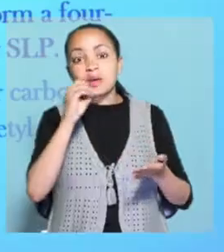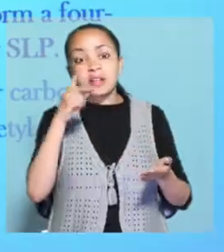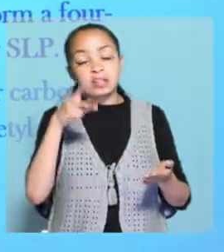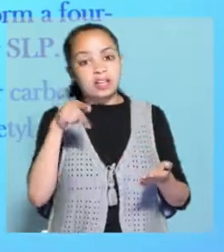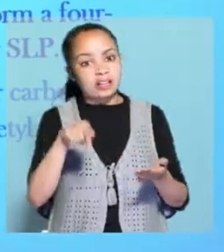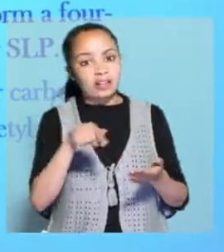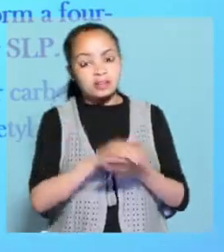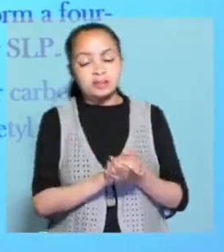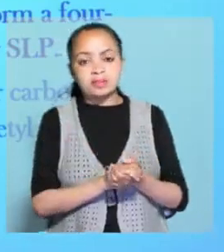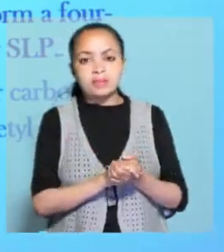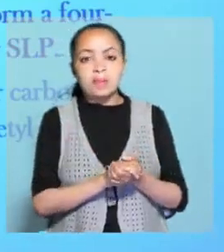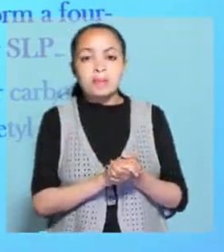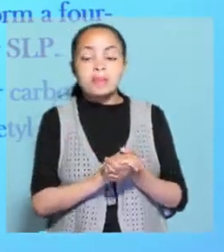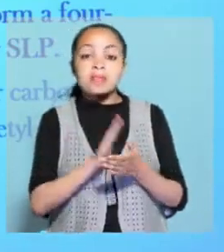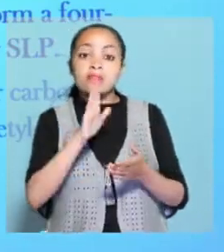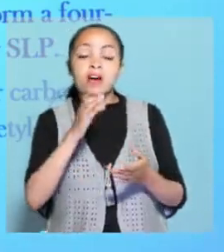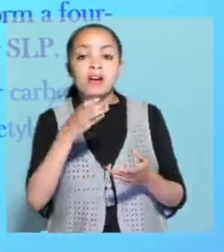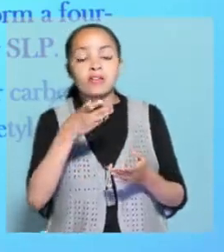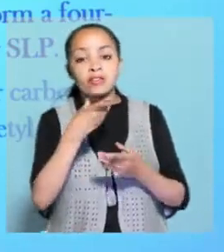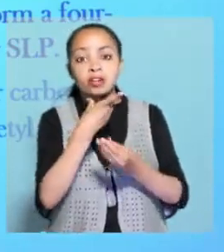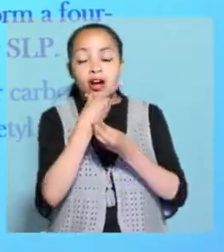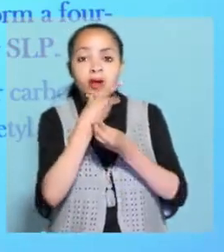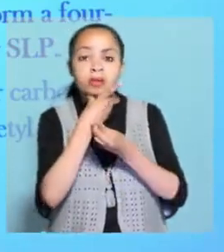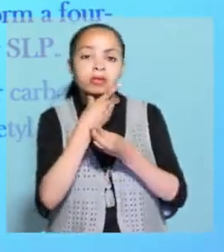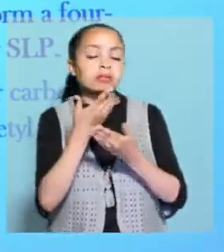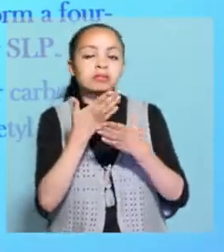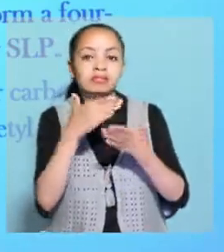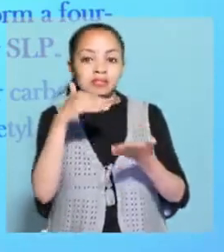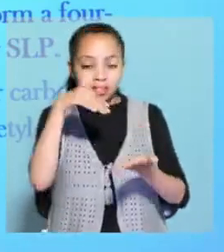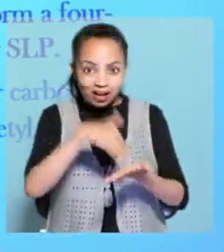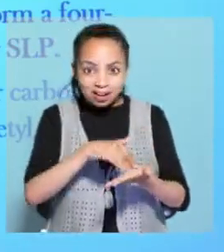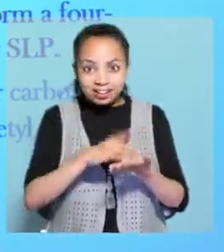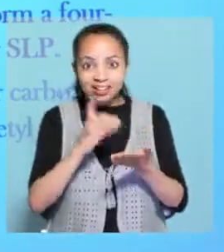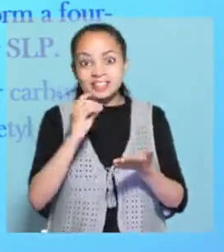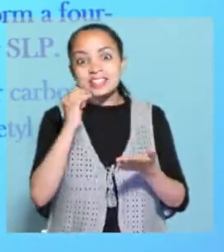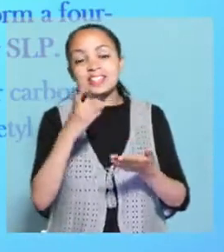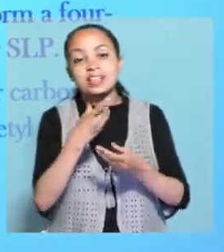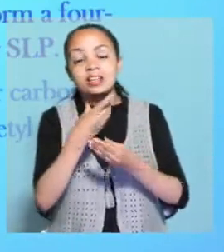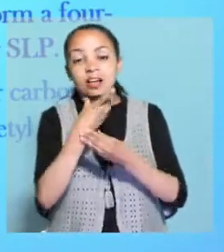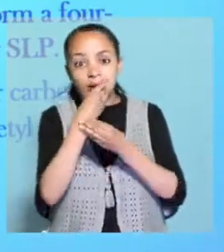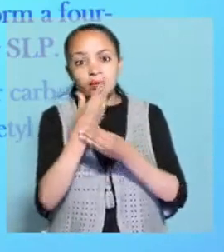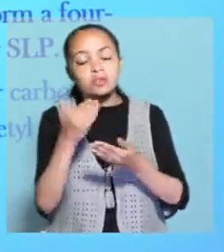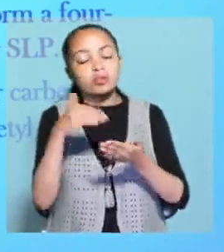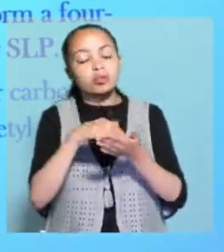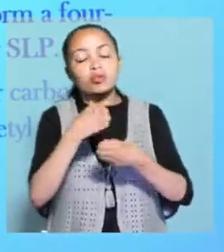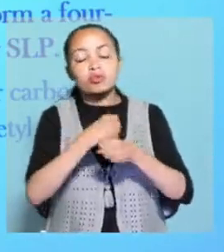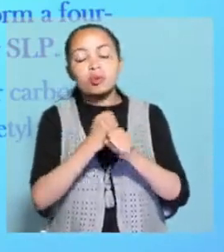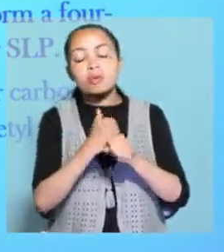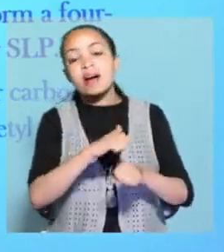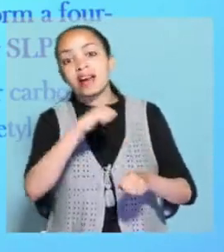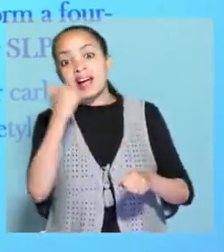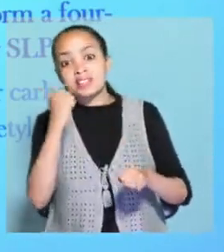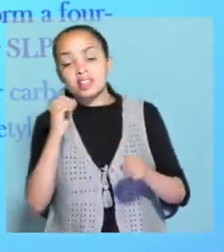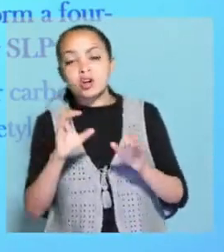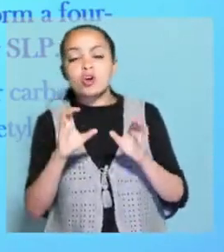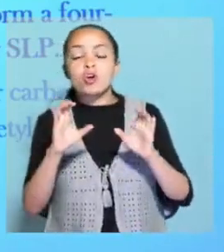here, where 5 carbon compound is further decarboxylated to form another compounds,